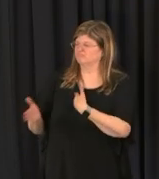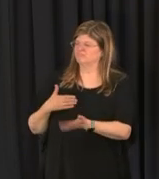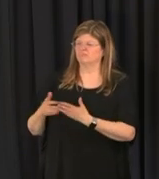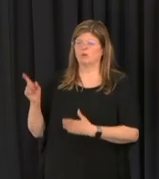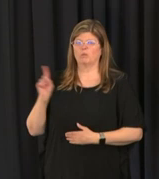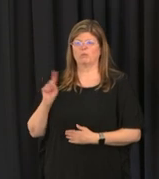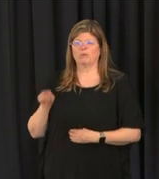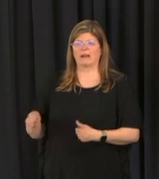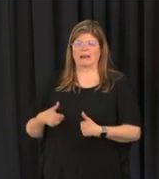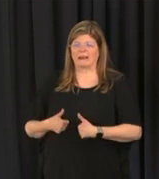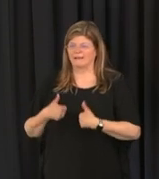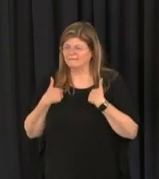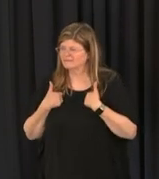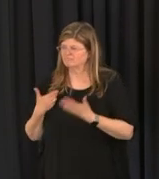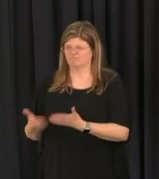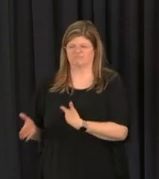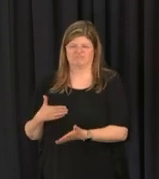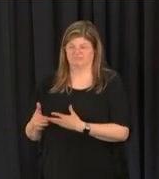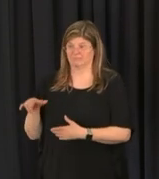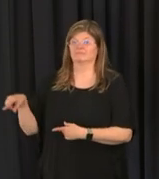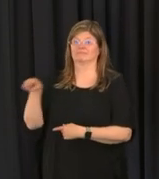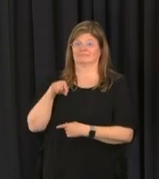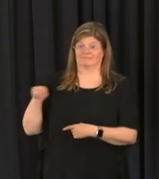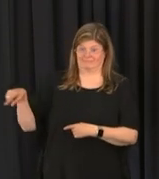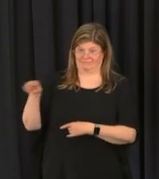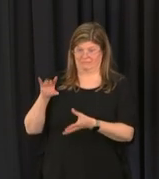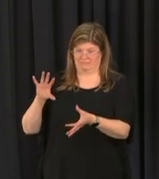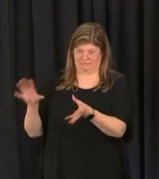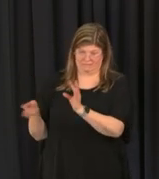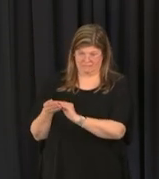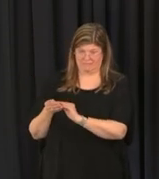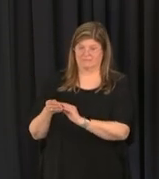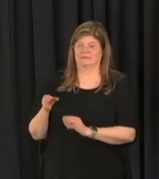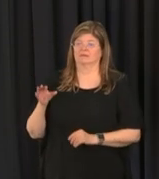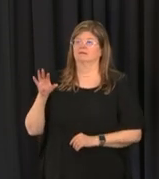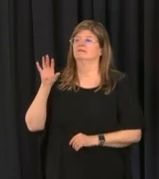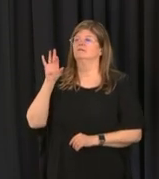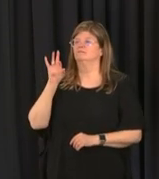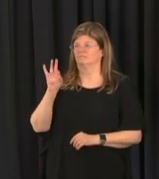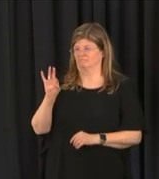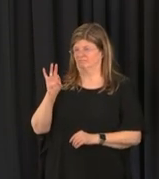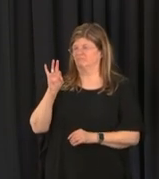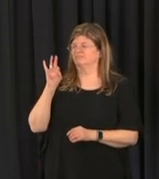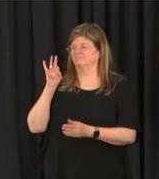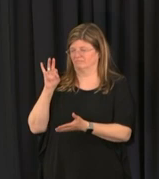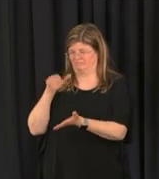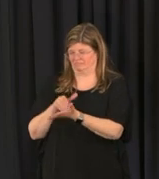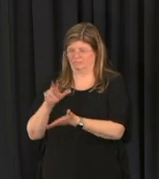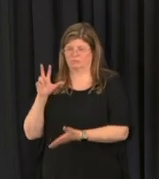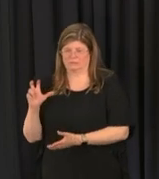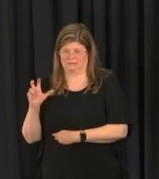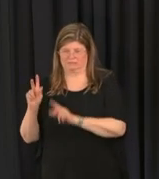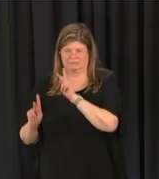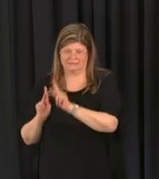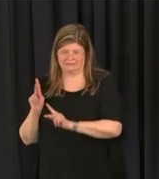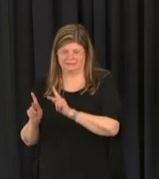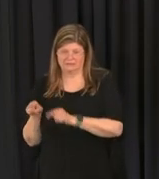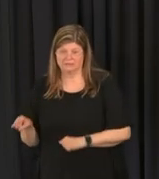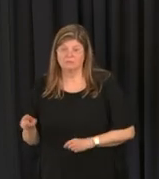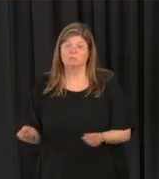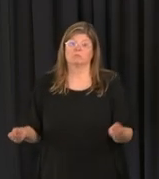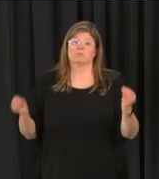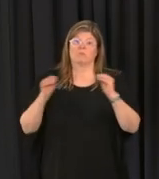regardless of home address, are just over 9,300 registrations. And more